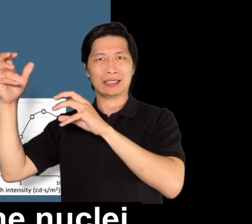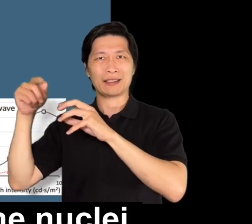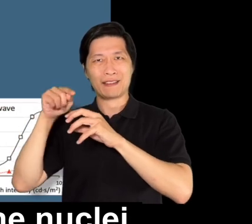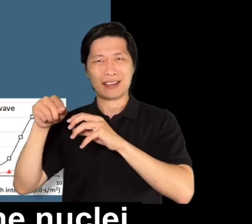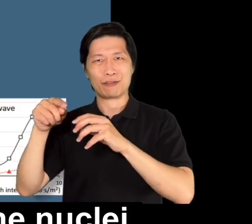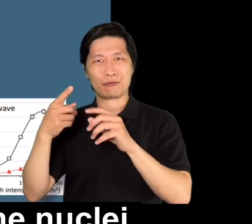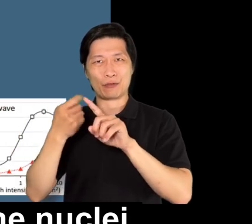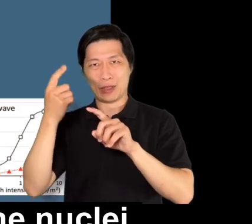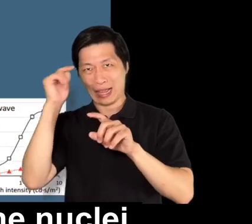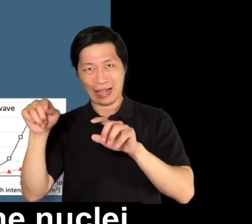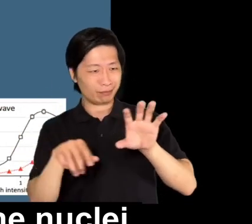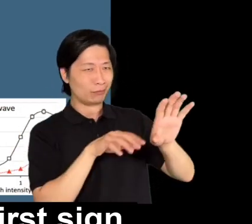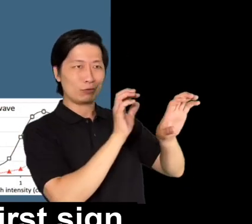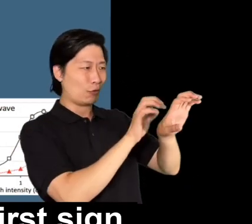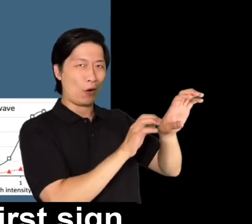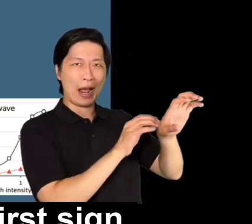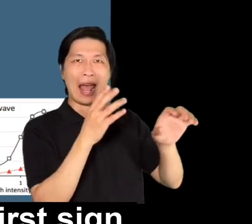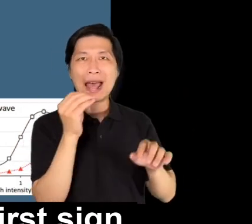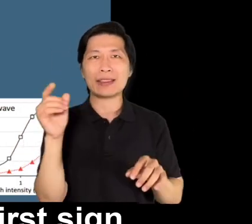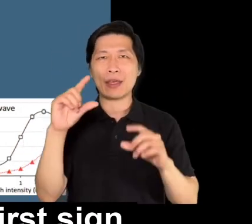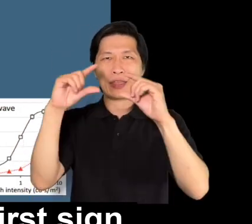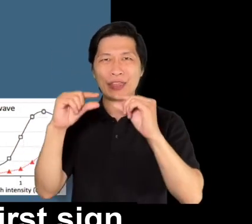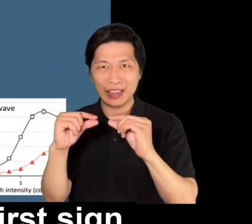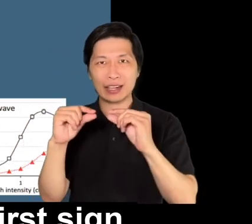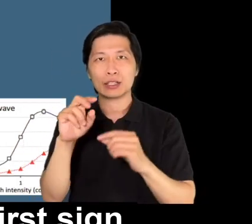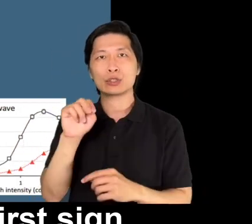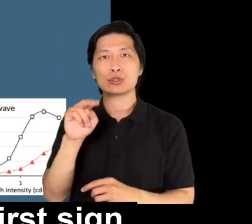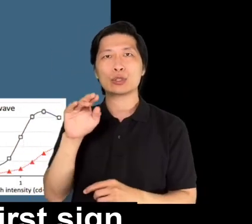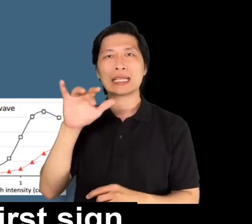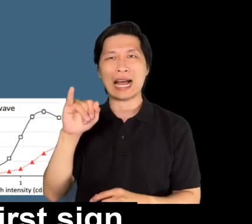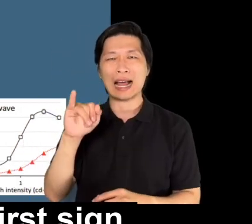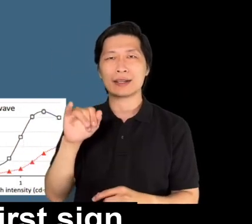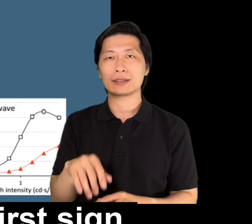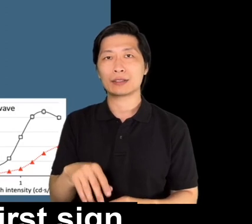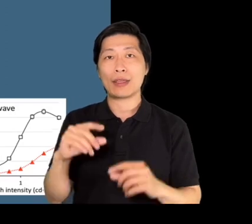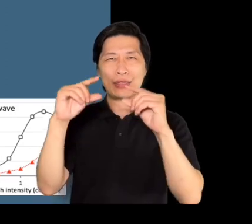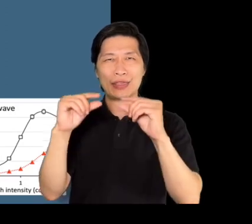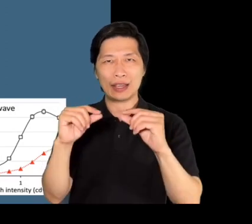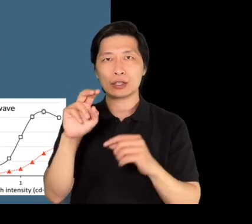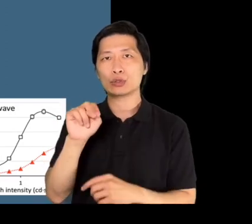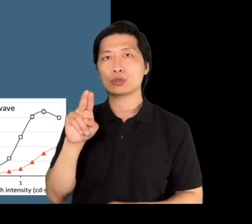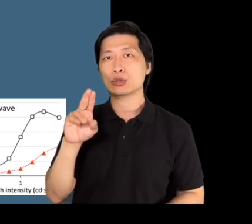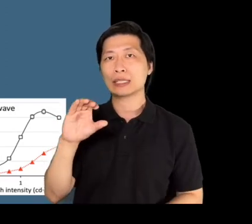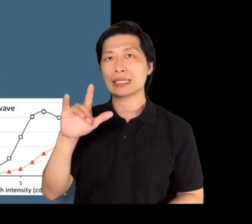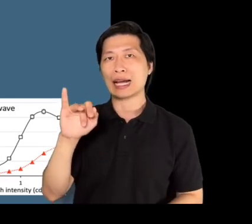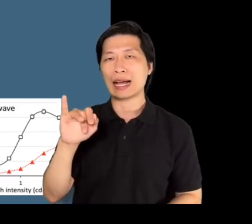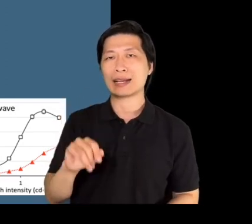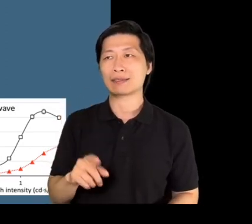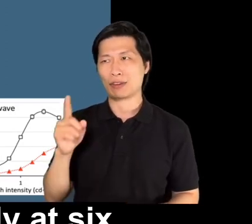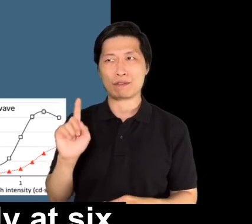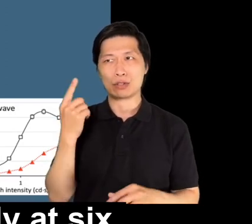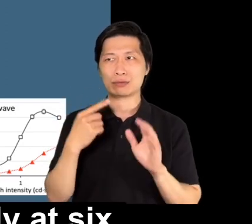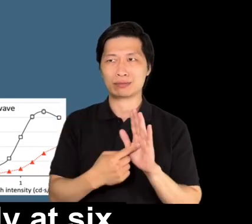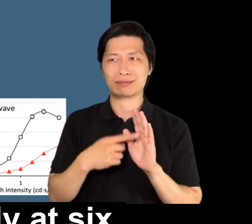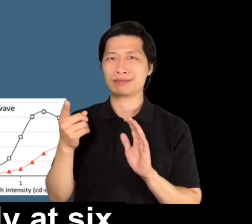that there was a beginning of retinal degeneration. And very recently, at six months, this